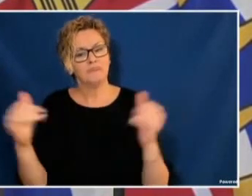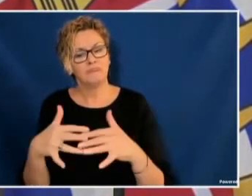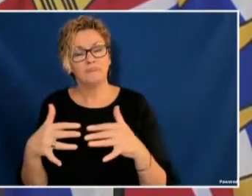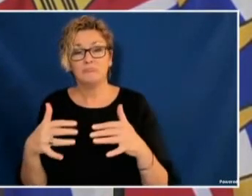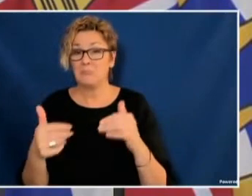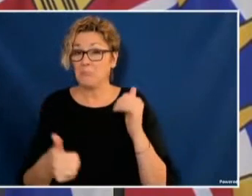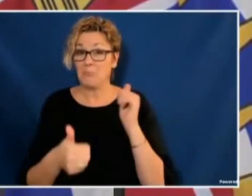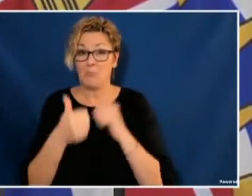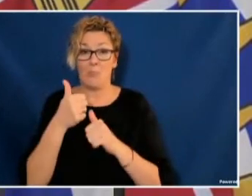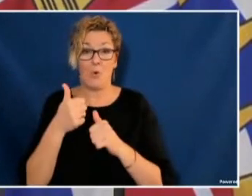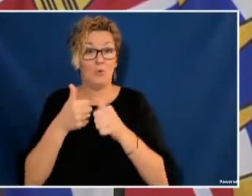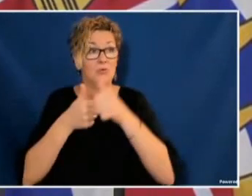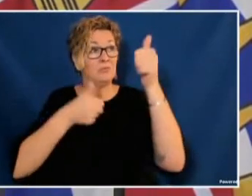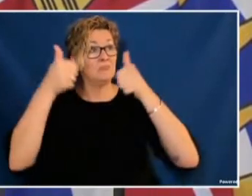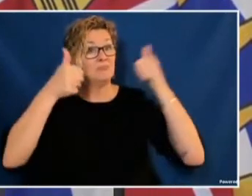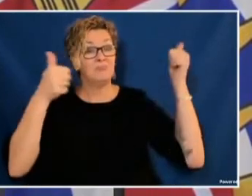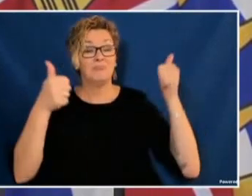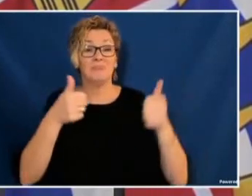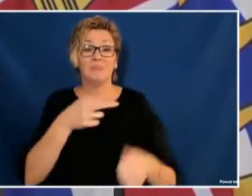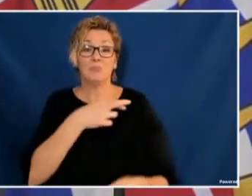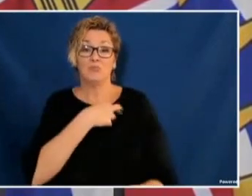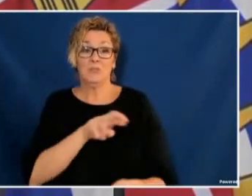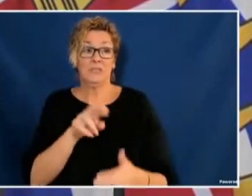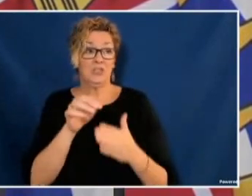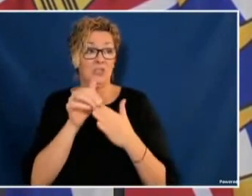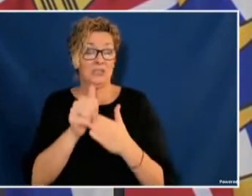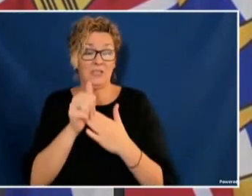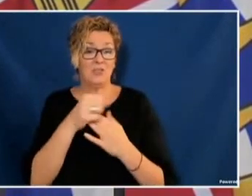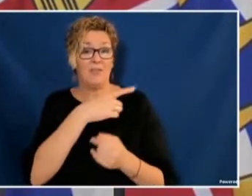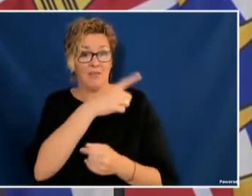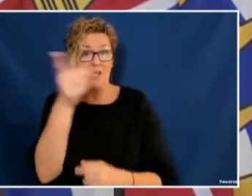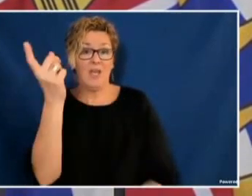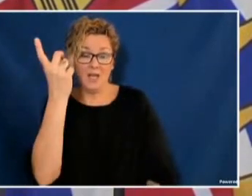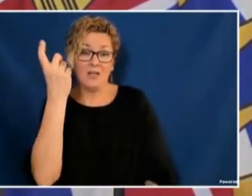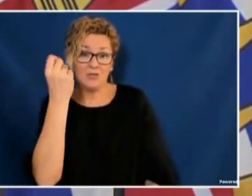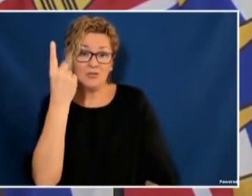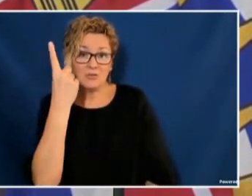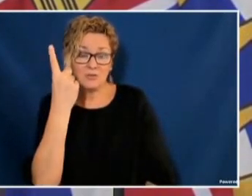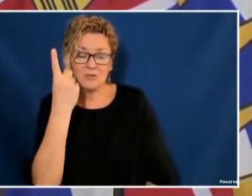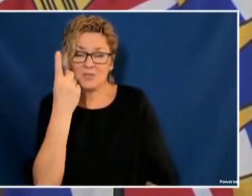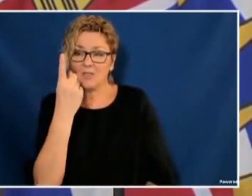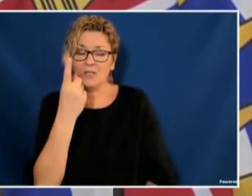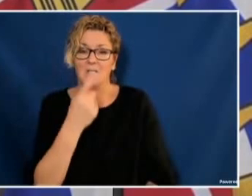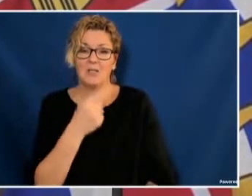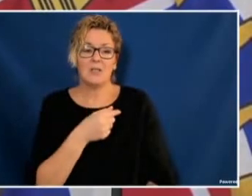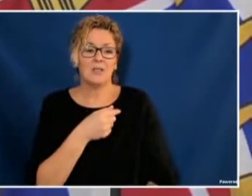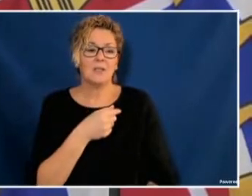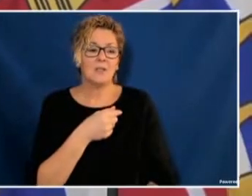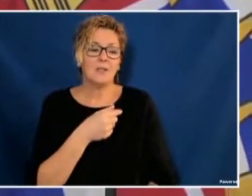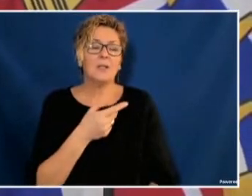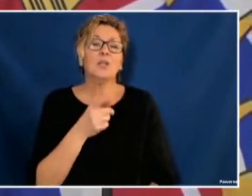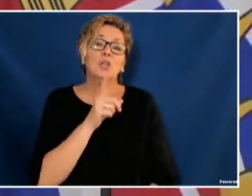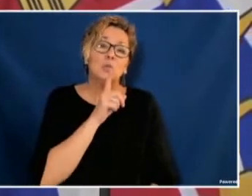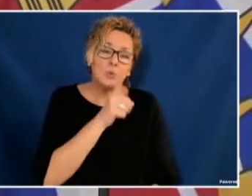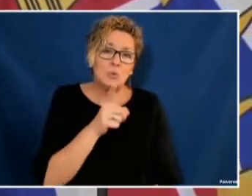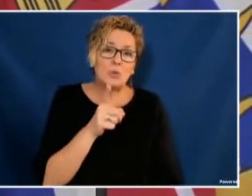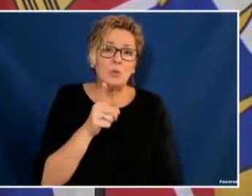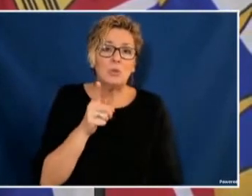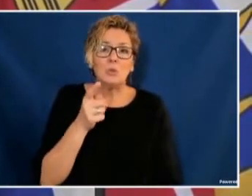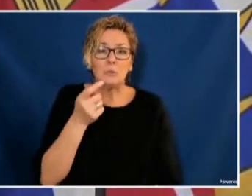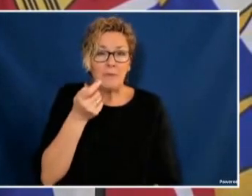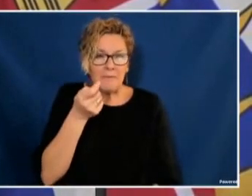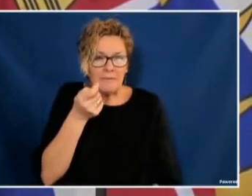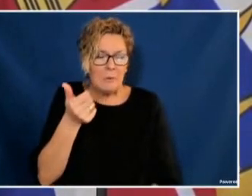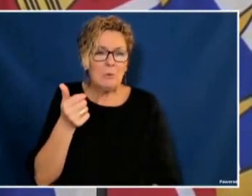number of exposures much higher on something like a COVID tracker than what the province is reporting? Is there a gap there